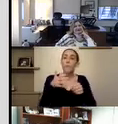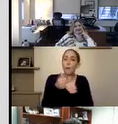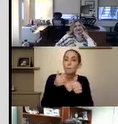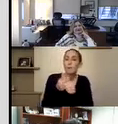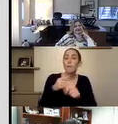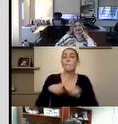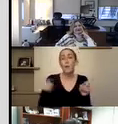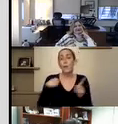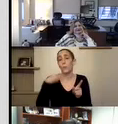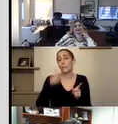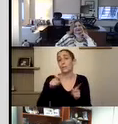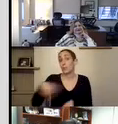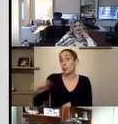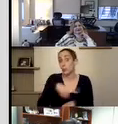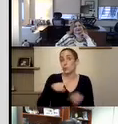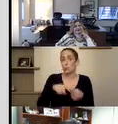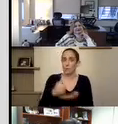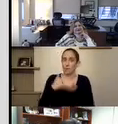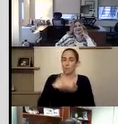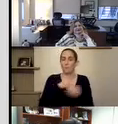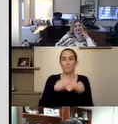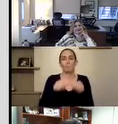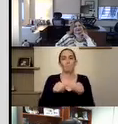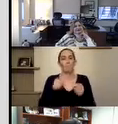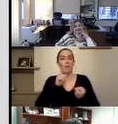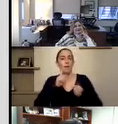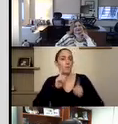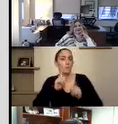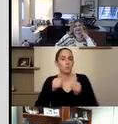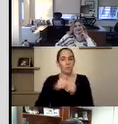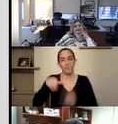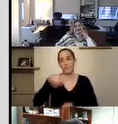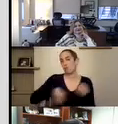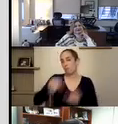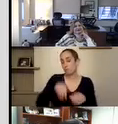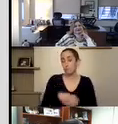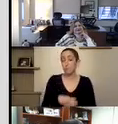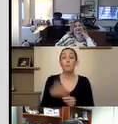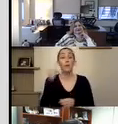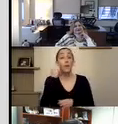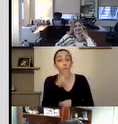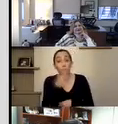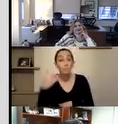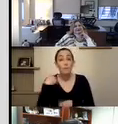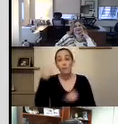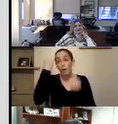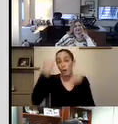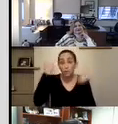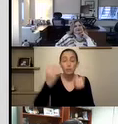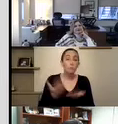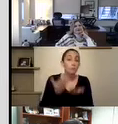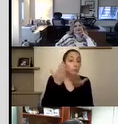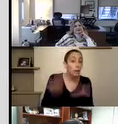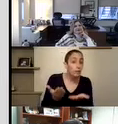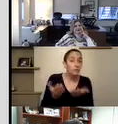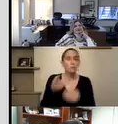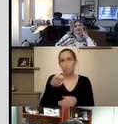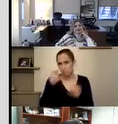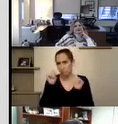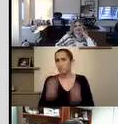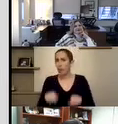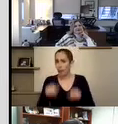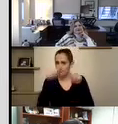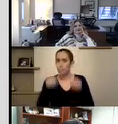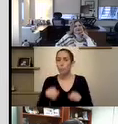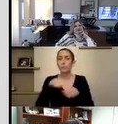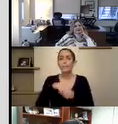keep the conversations going, right? So if you have any ideas or suggestions, you can post them in that member